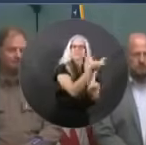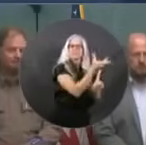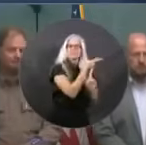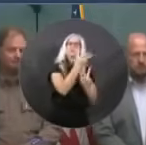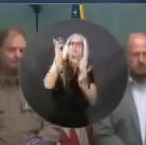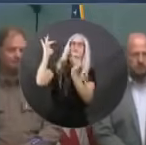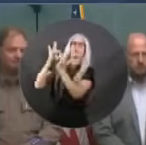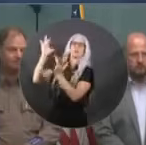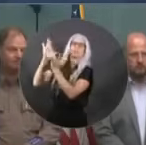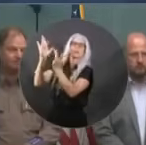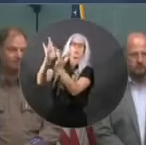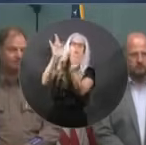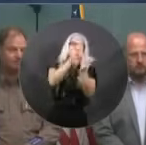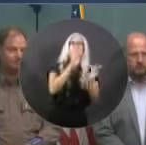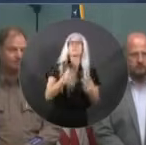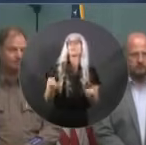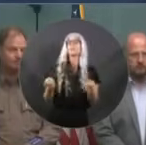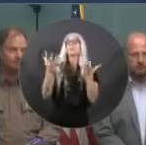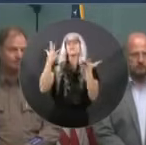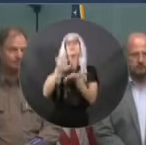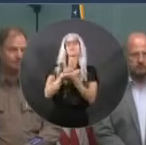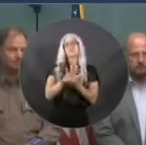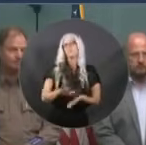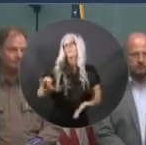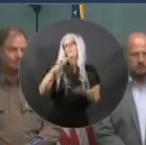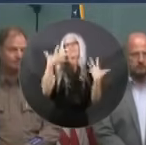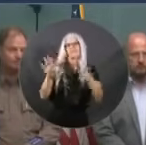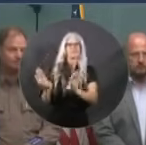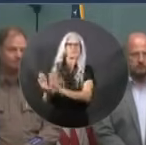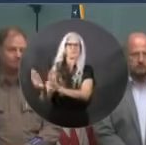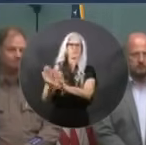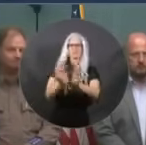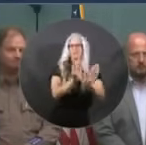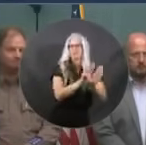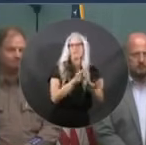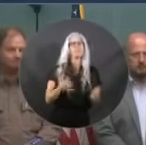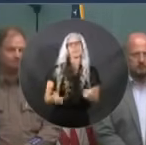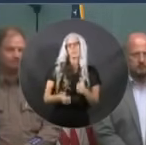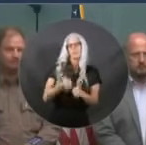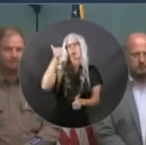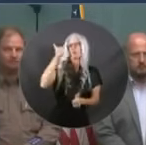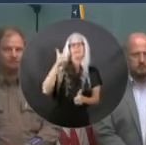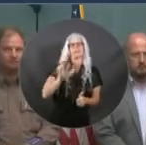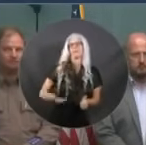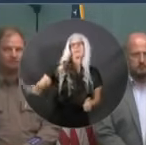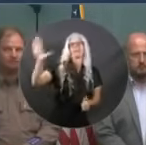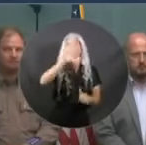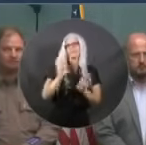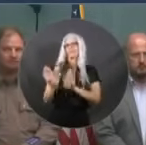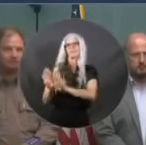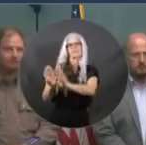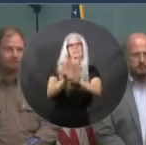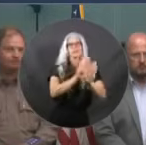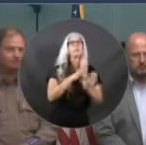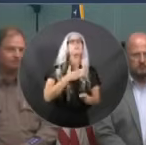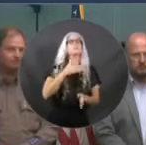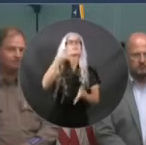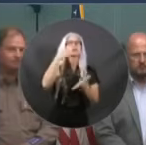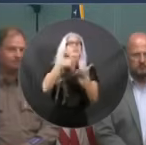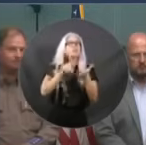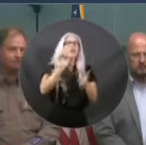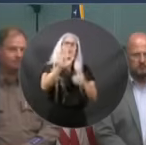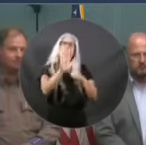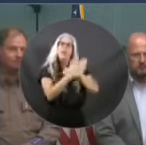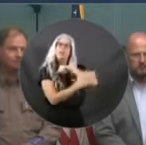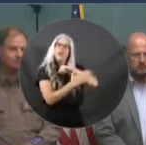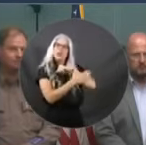for today and for tomorrow. So please just check with your county. But if you're in the path of this storm, it's pretty good bet that